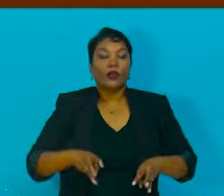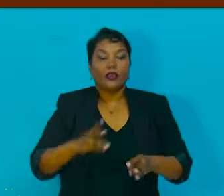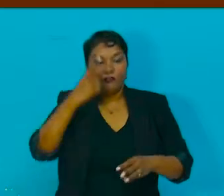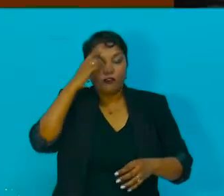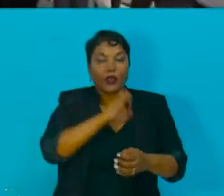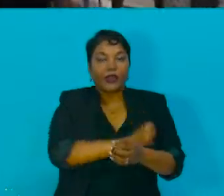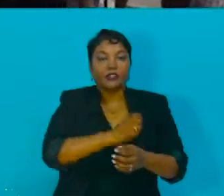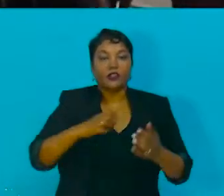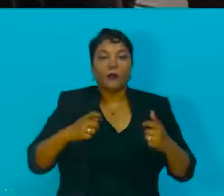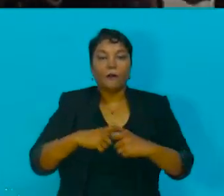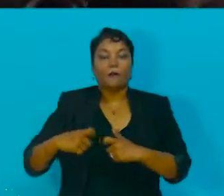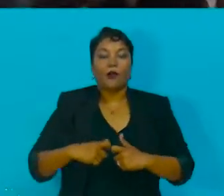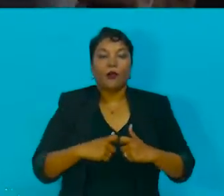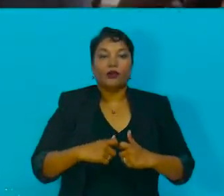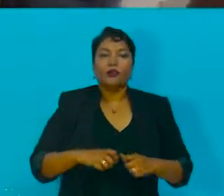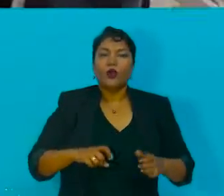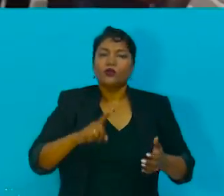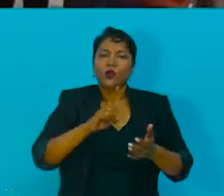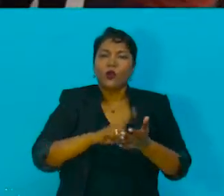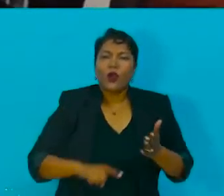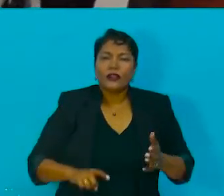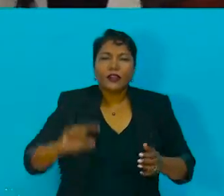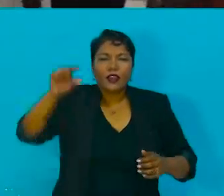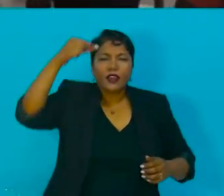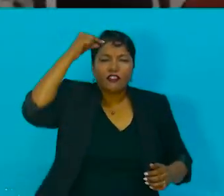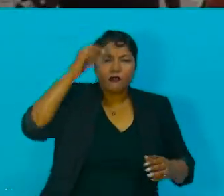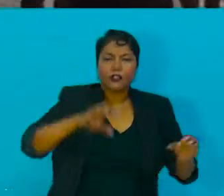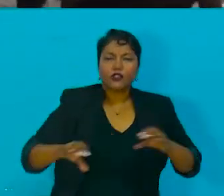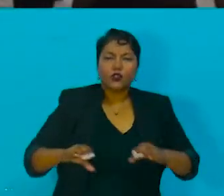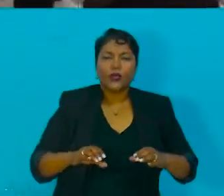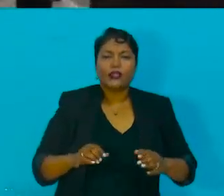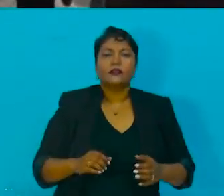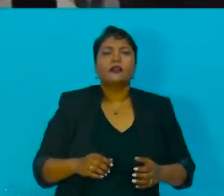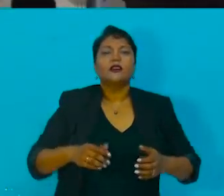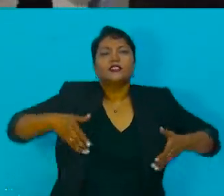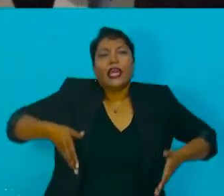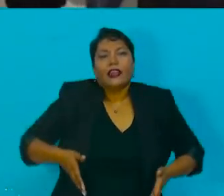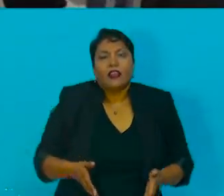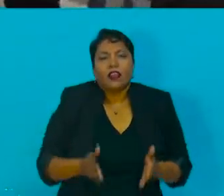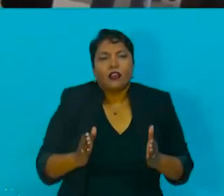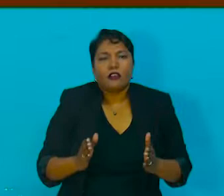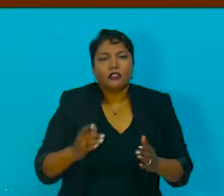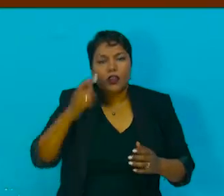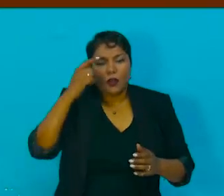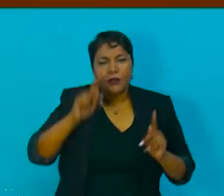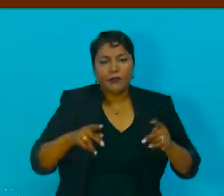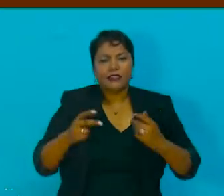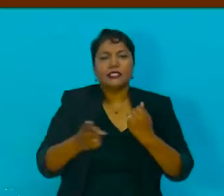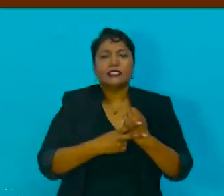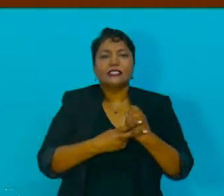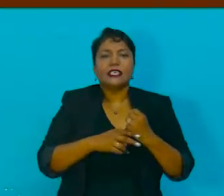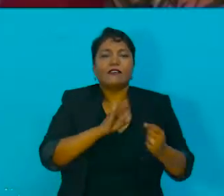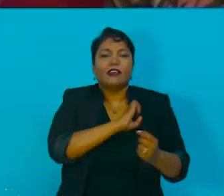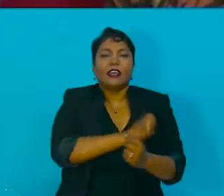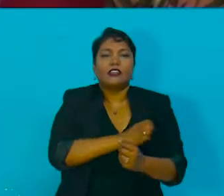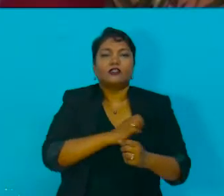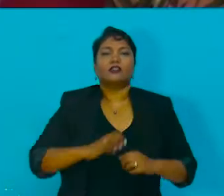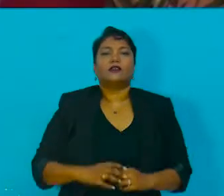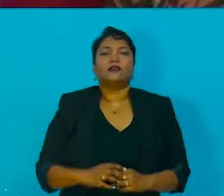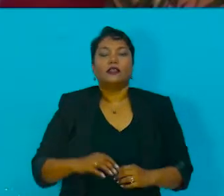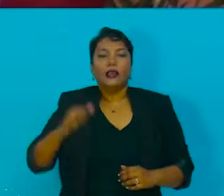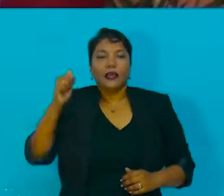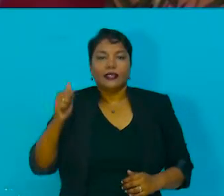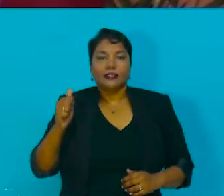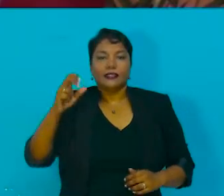But what efforts are being made by the Trinidad and Tobago government regarding energy conservation? Ms. Anita